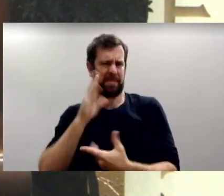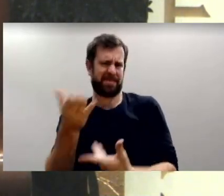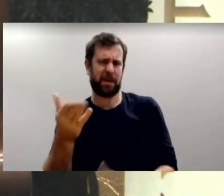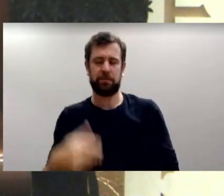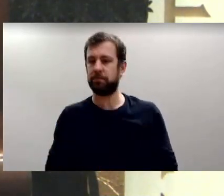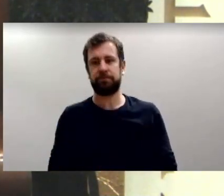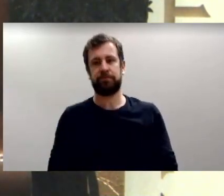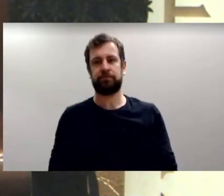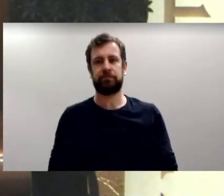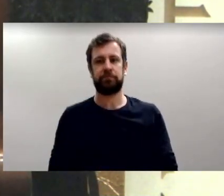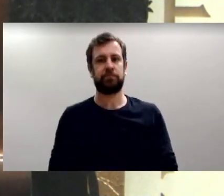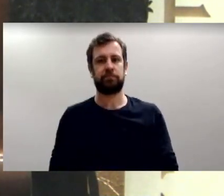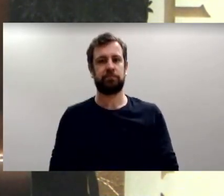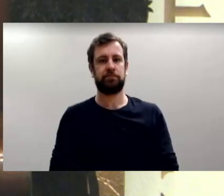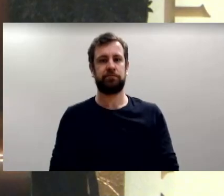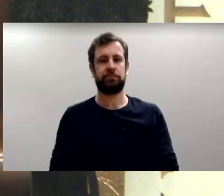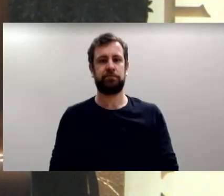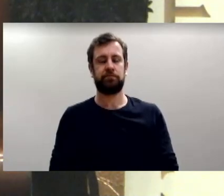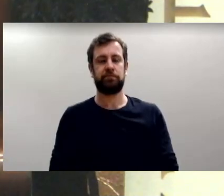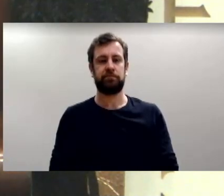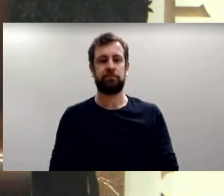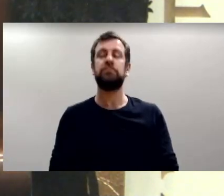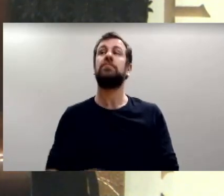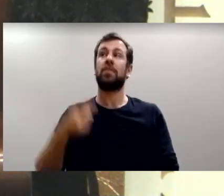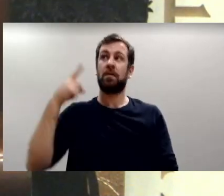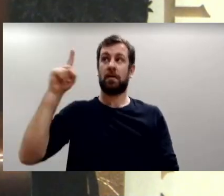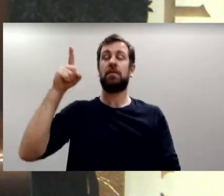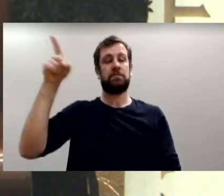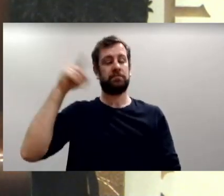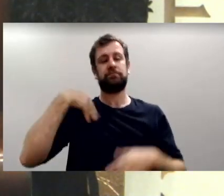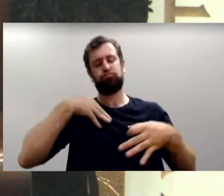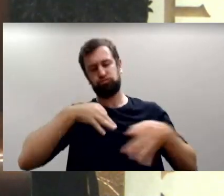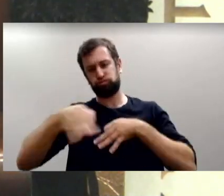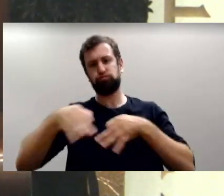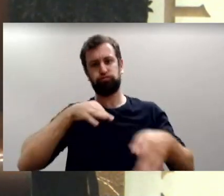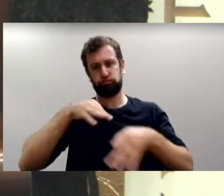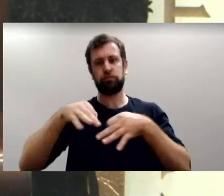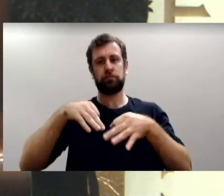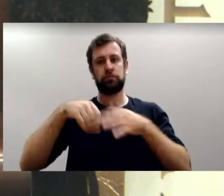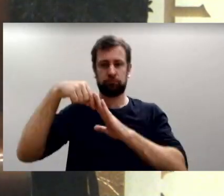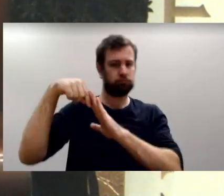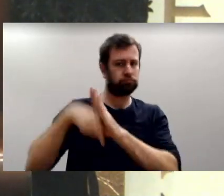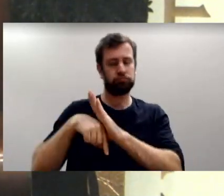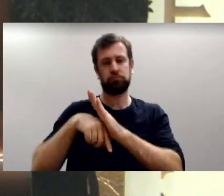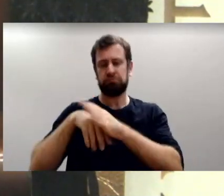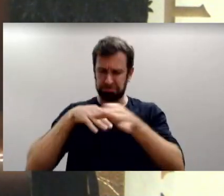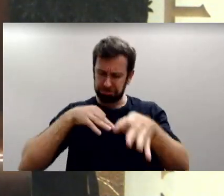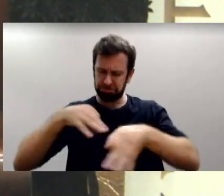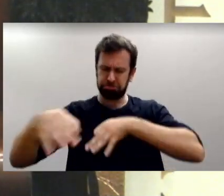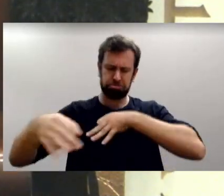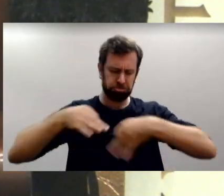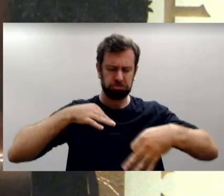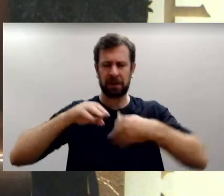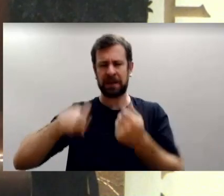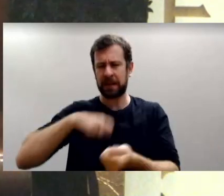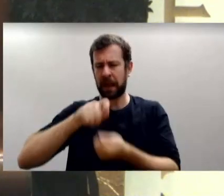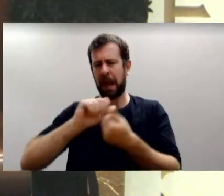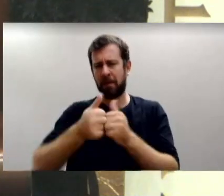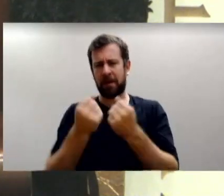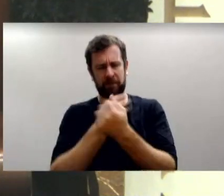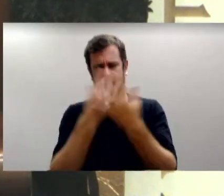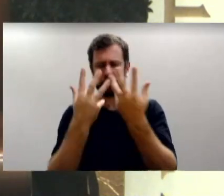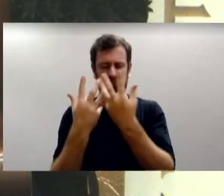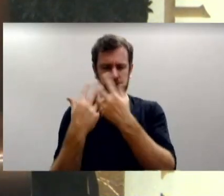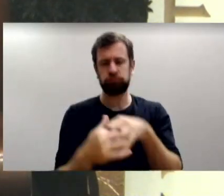end. And so Allah subhanahu wa ta'ala there goes kind of, you know, in detail. But then there